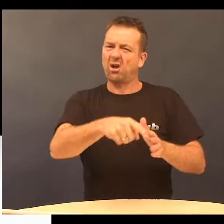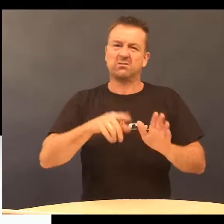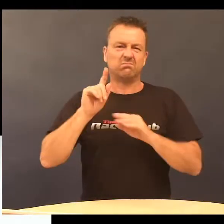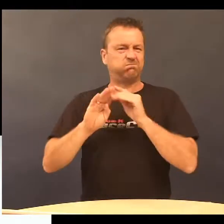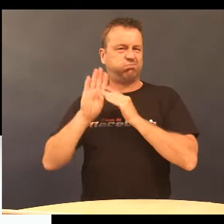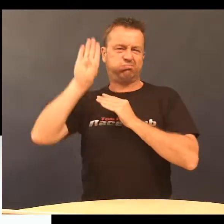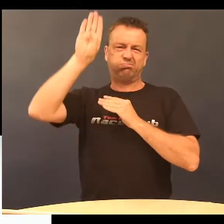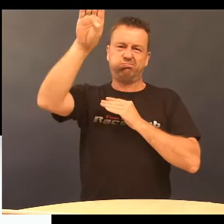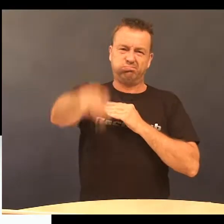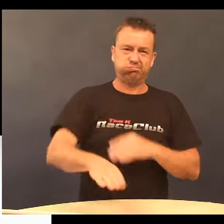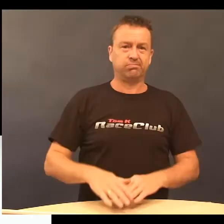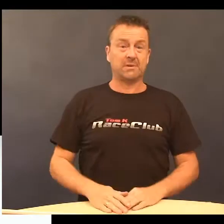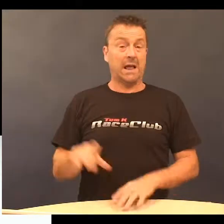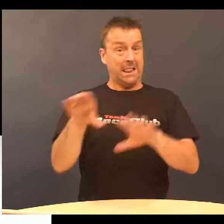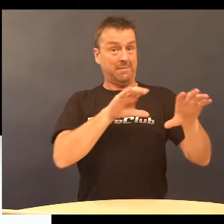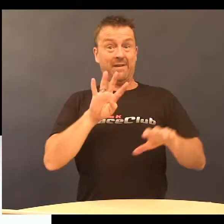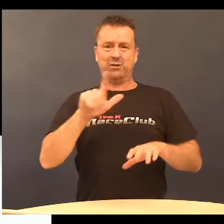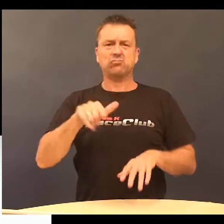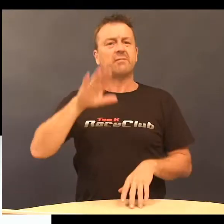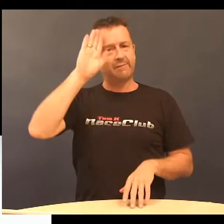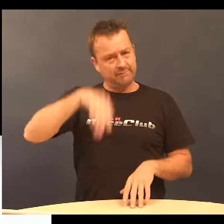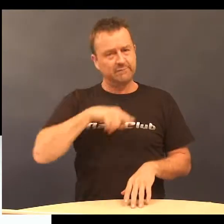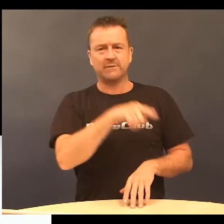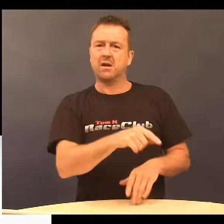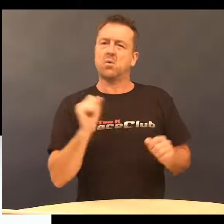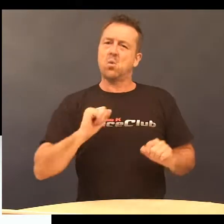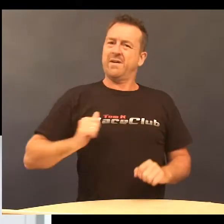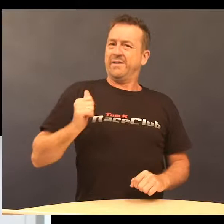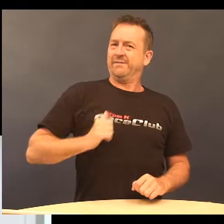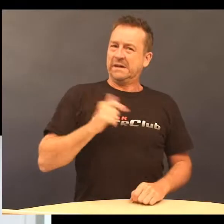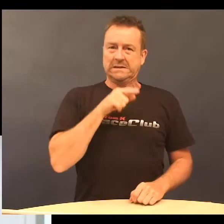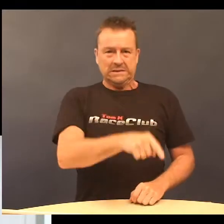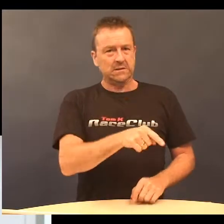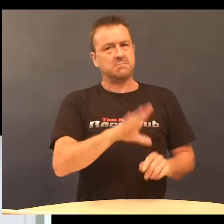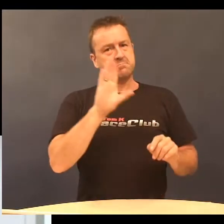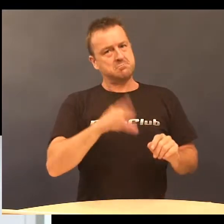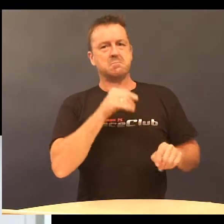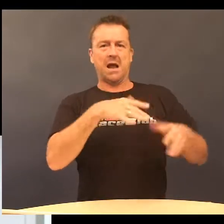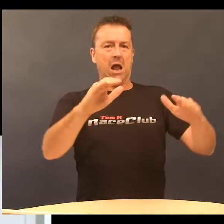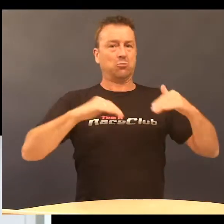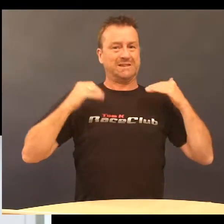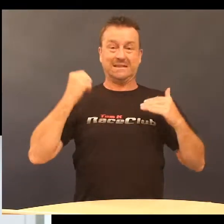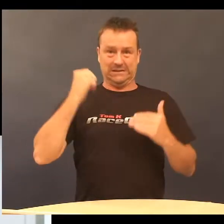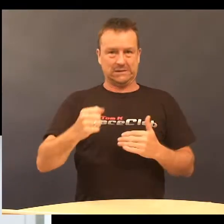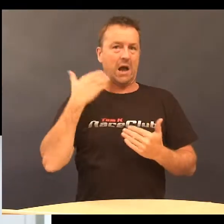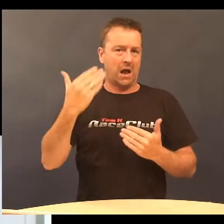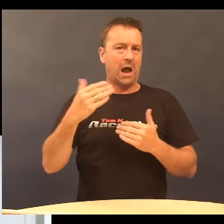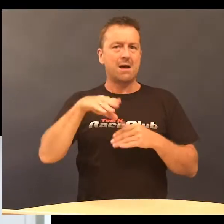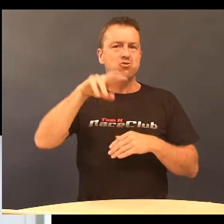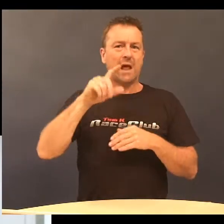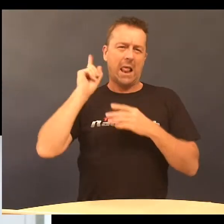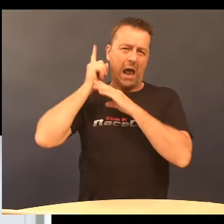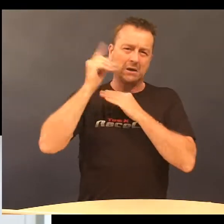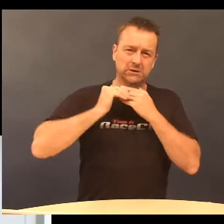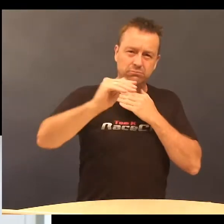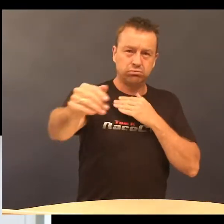the Le Mans 24 Hours, it is a well-known fact that this aspect plays a crucial role because of the famous Mulsanne Strait. First of all, let's have a look at the